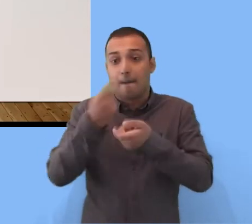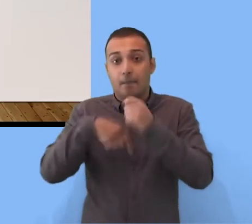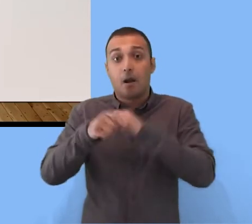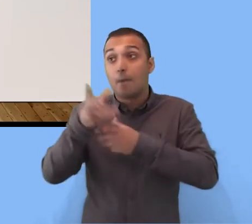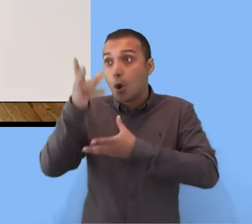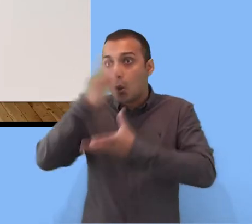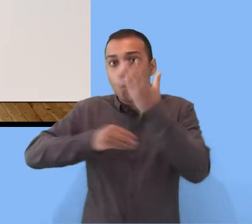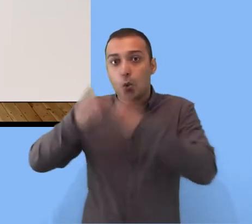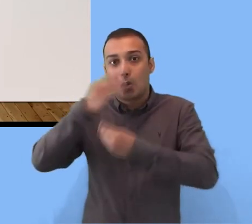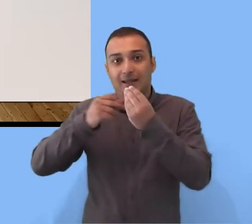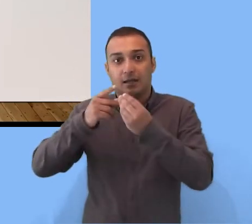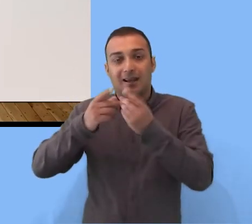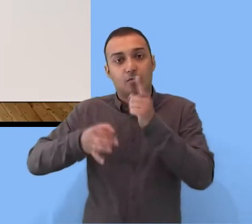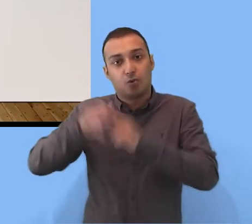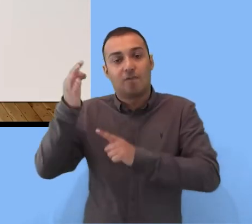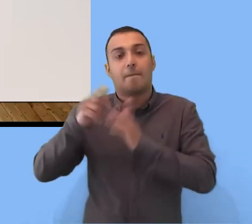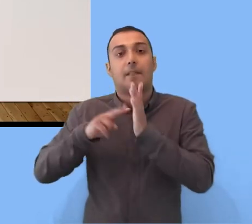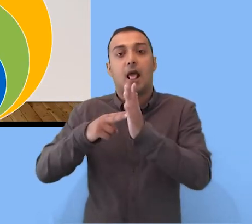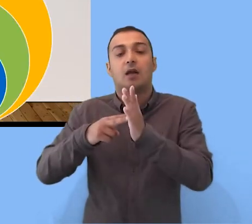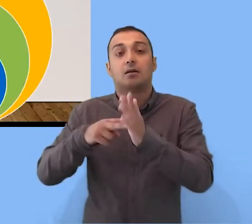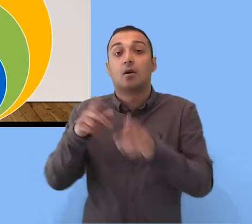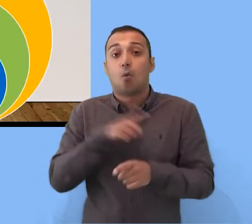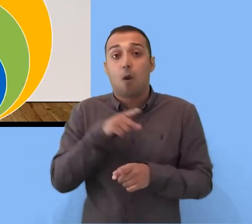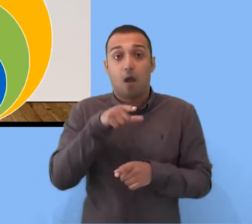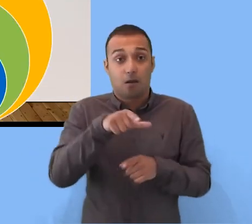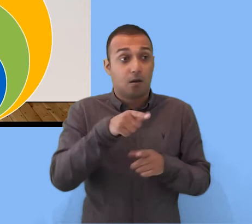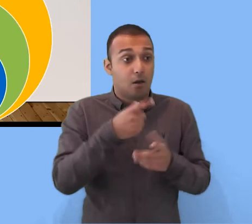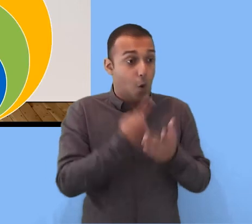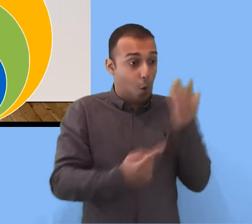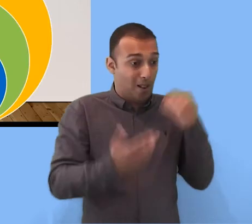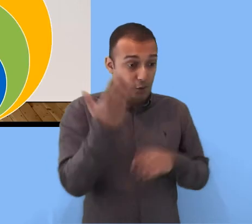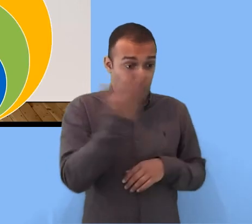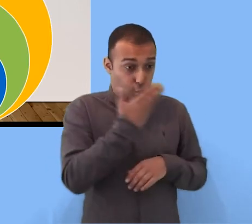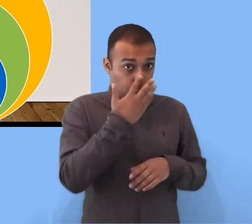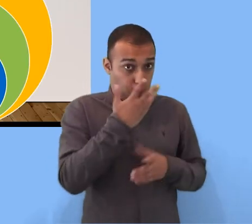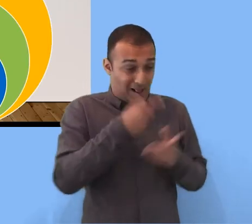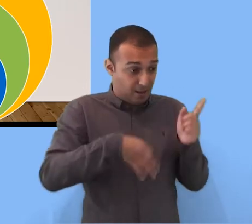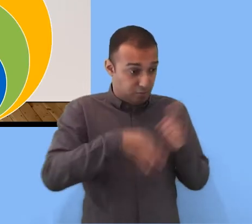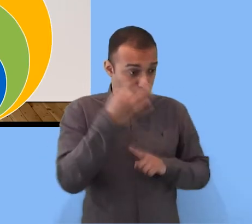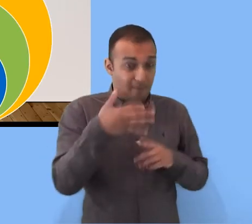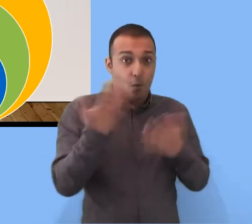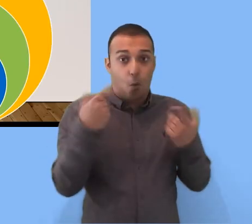the organization, or do you want to improve the learning that goes on in the organization?